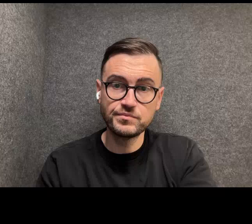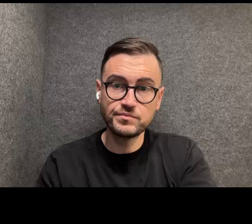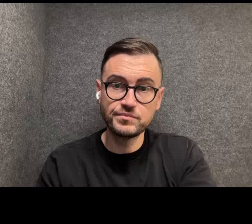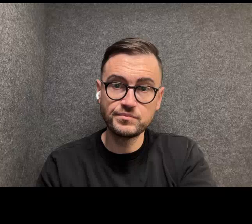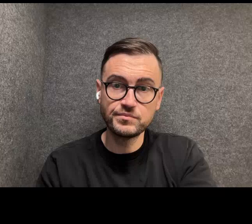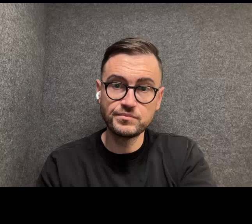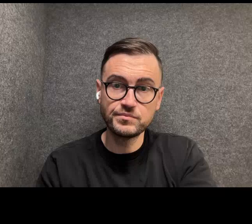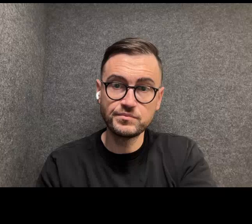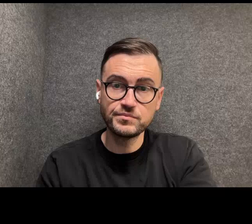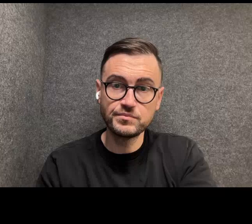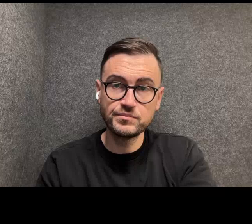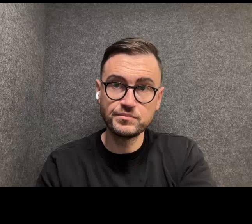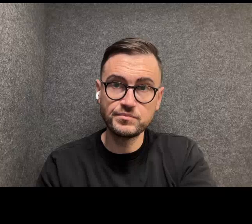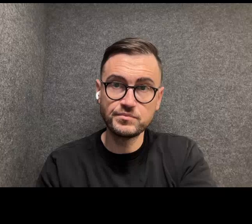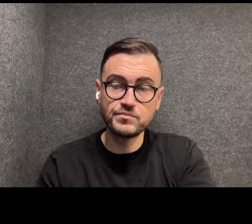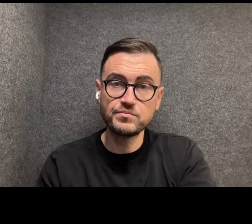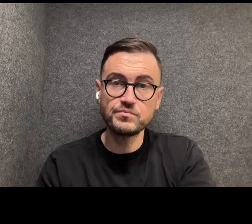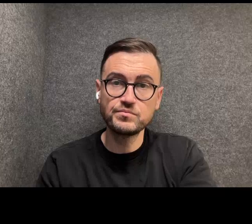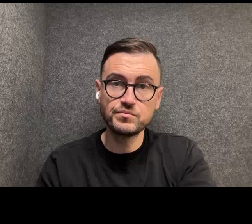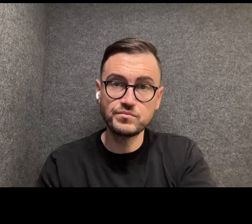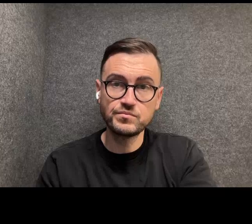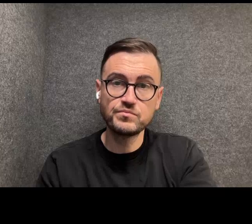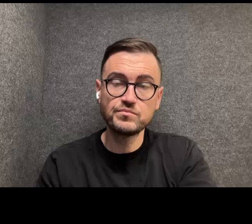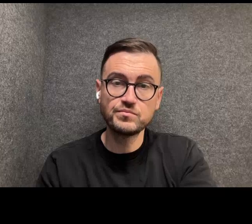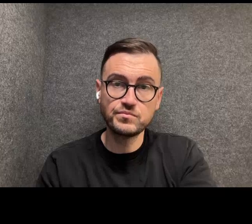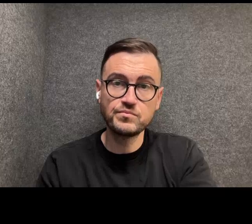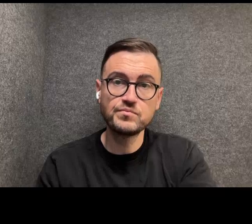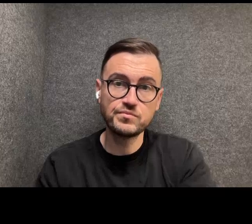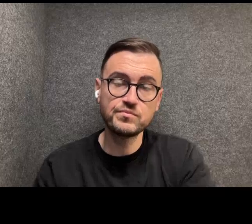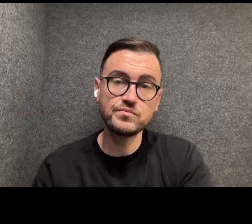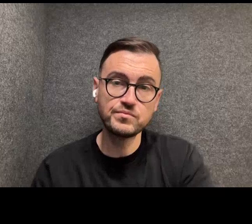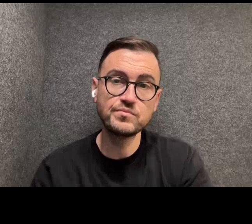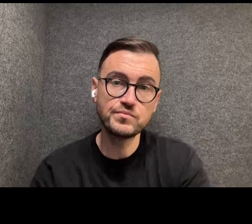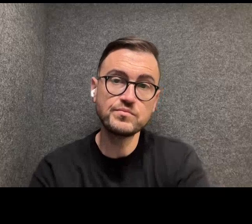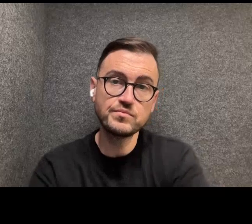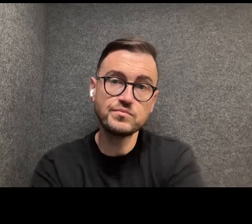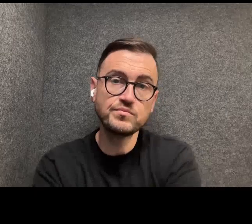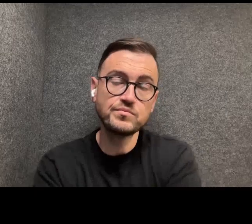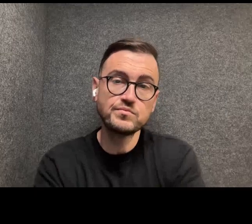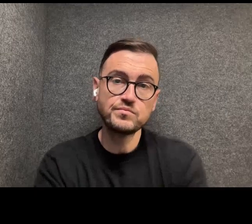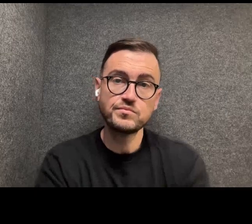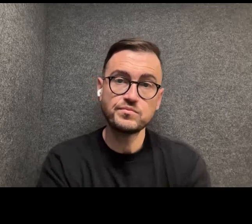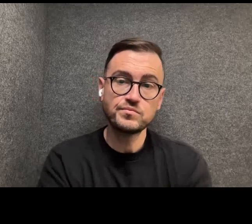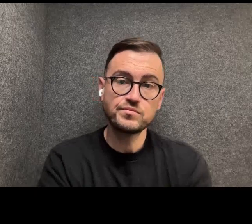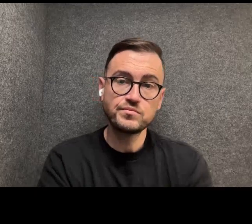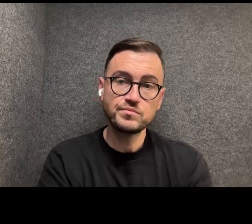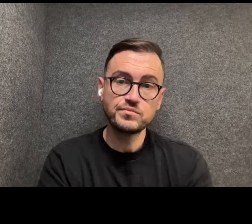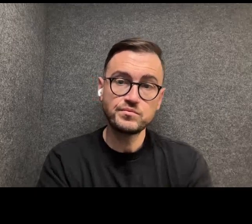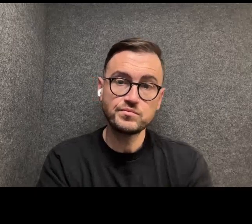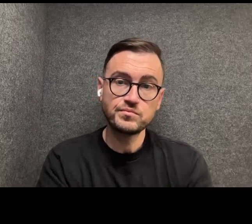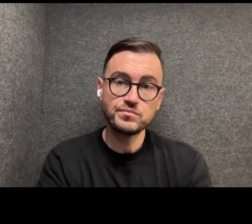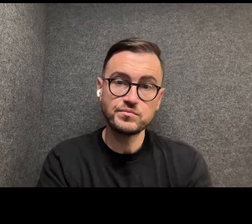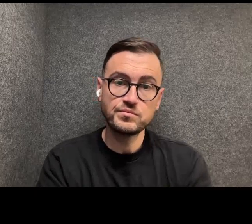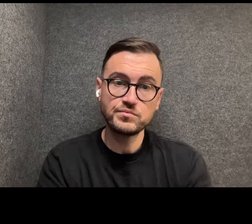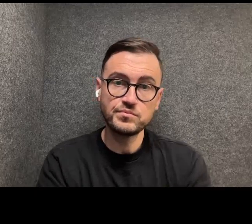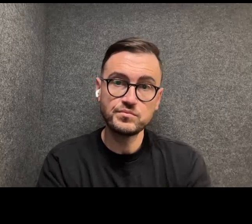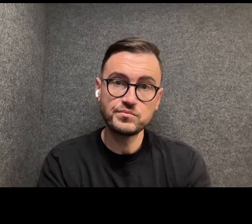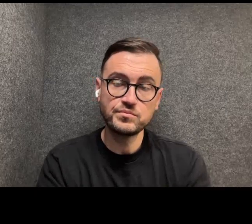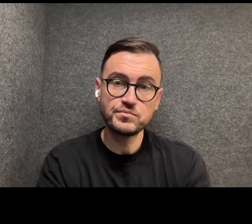didn't, when this gets sent out, I didn't send out the one that was incomplete. But there is language